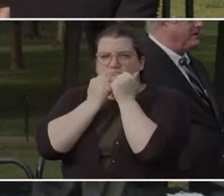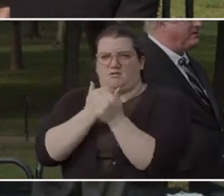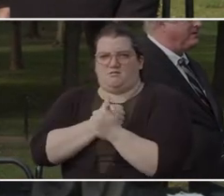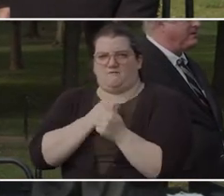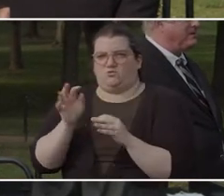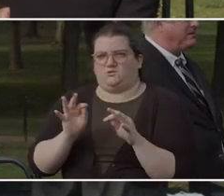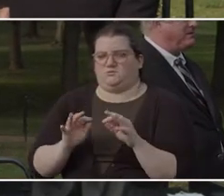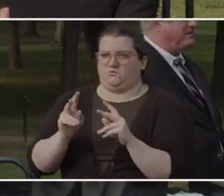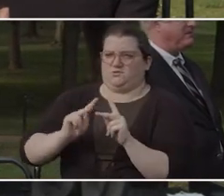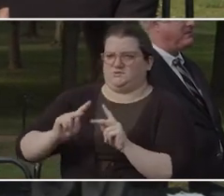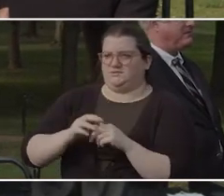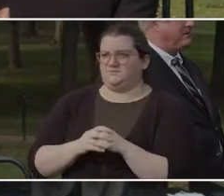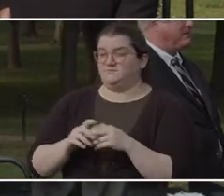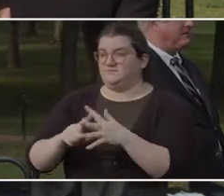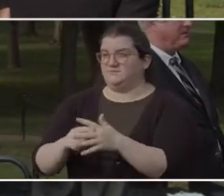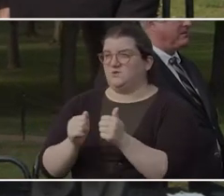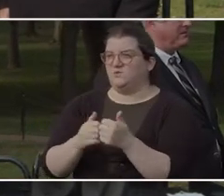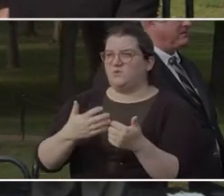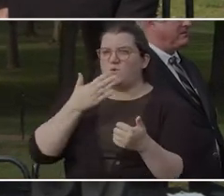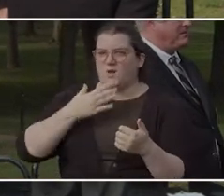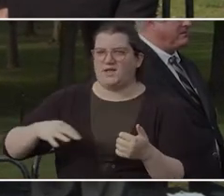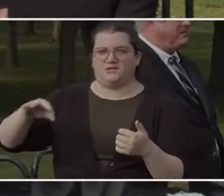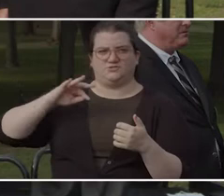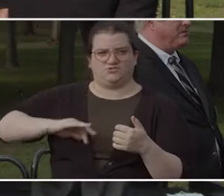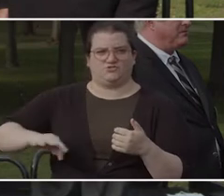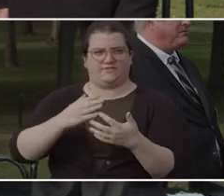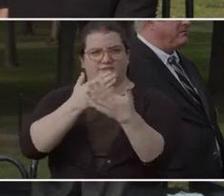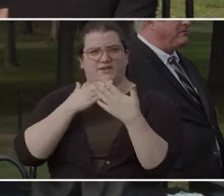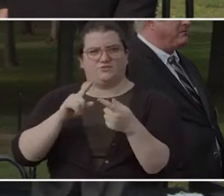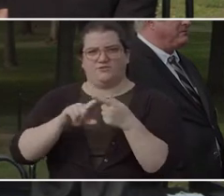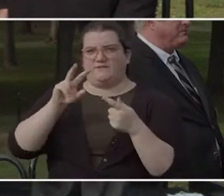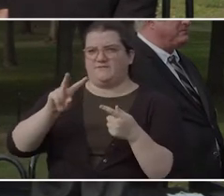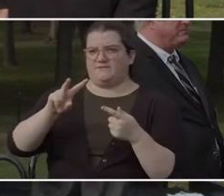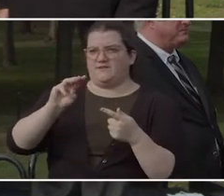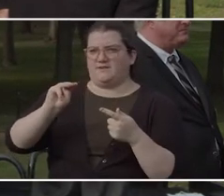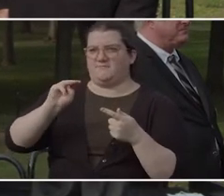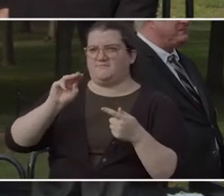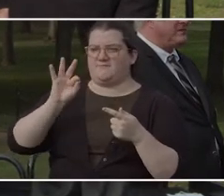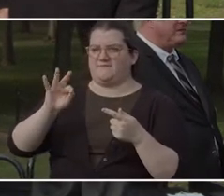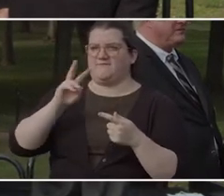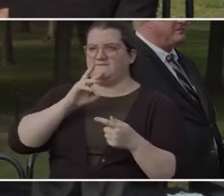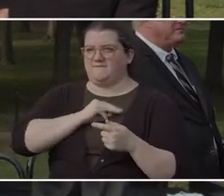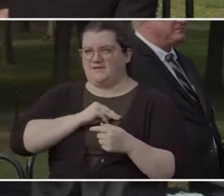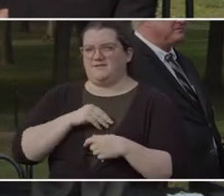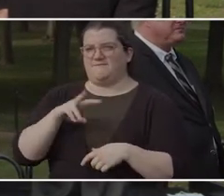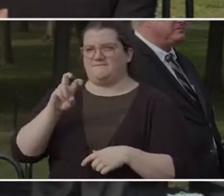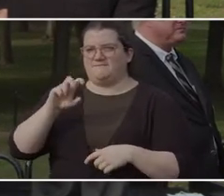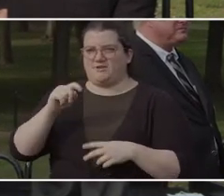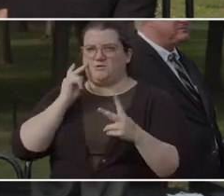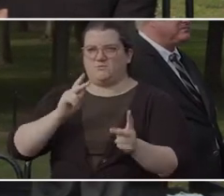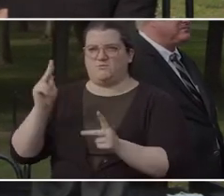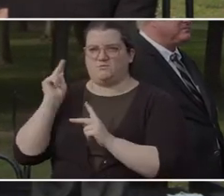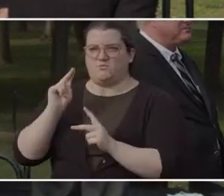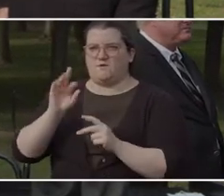Let me begin with a well-deserved thank you to the Vietnam Veterans Memorial Fund staff and to all who have worked together in support of